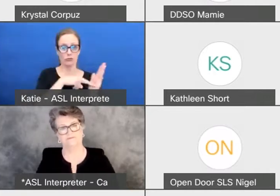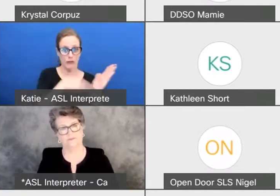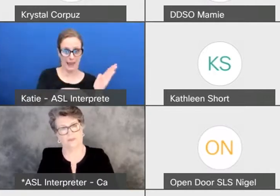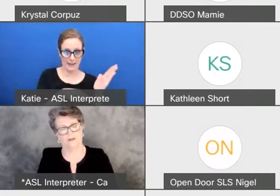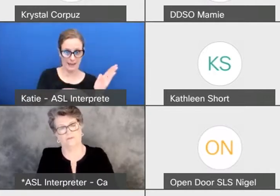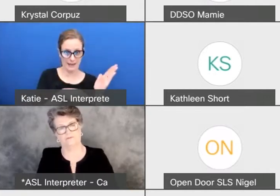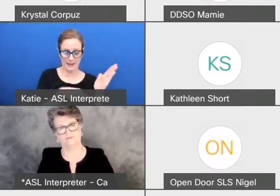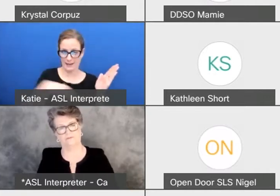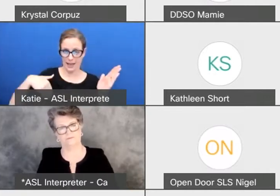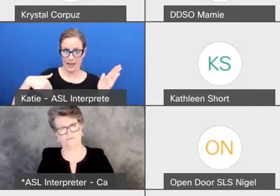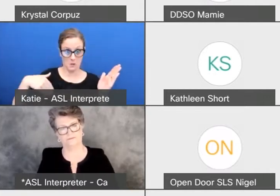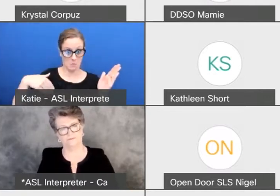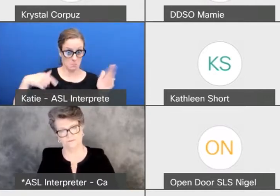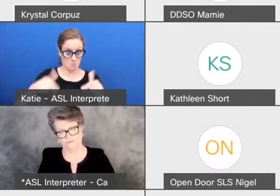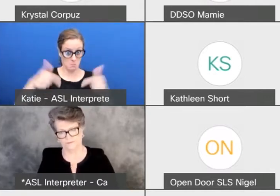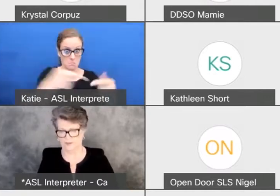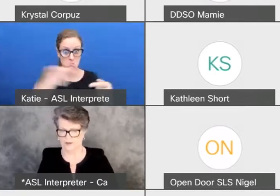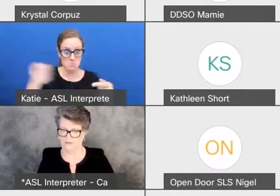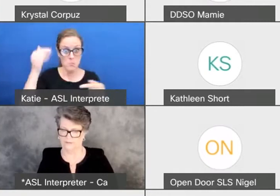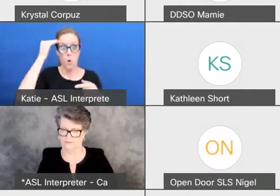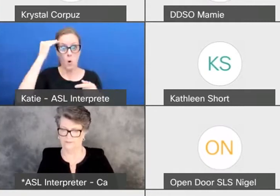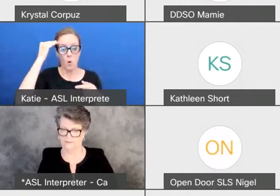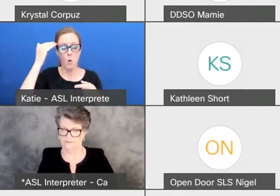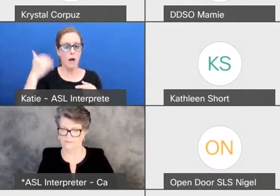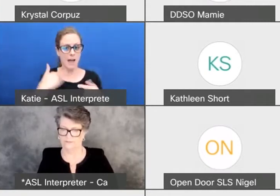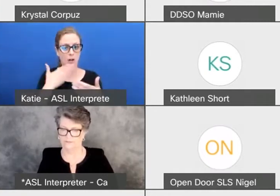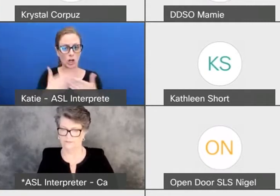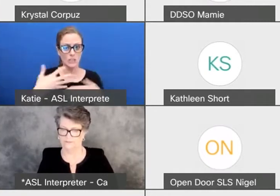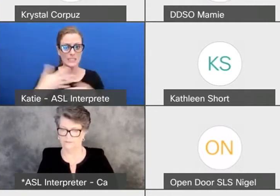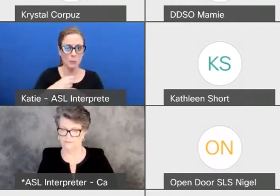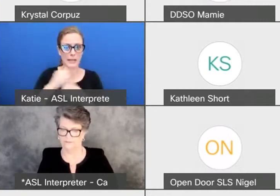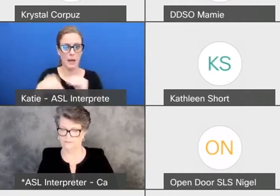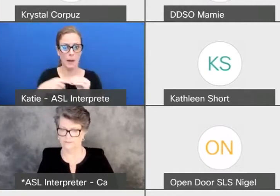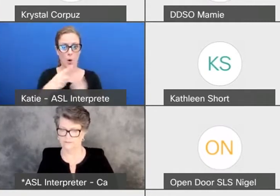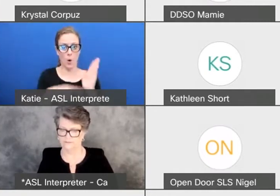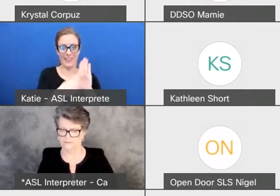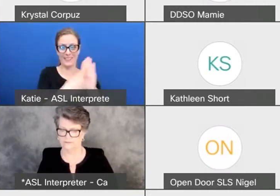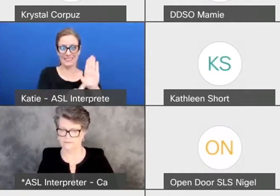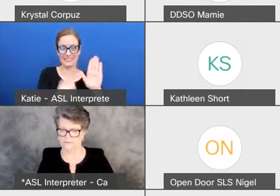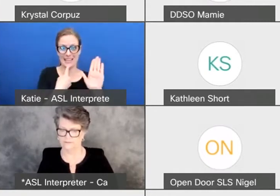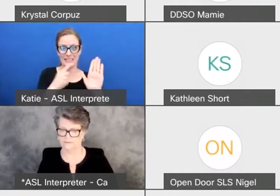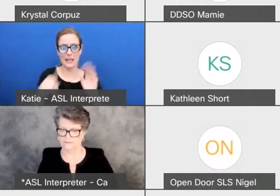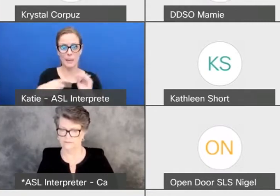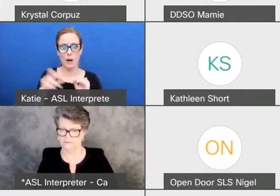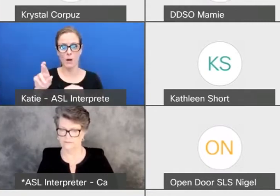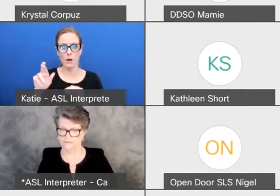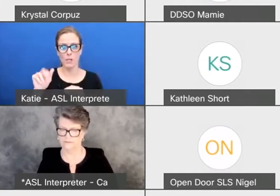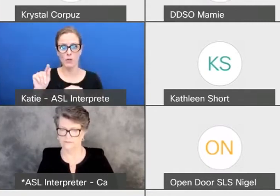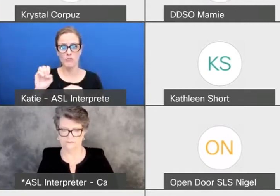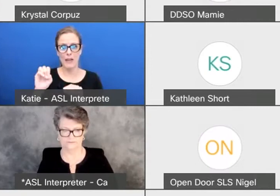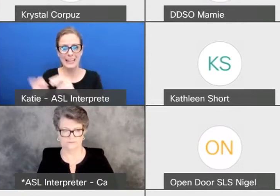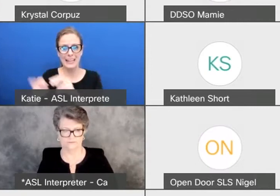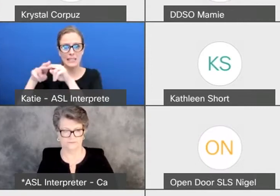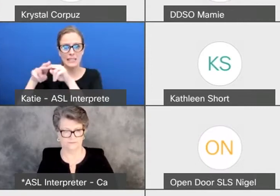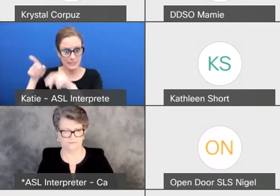anyone have a good summary about what it says, like right now, about the rate increases? What did they